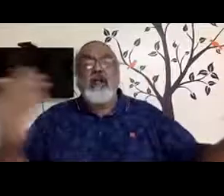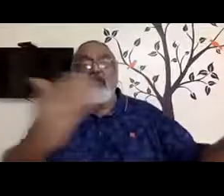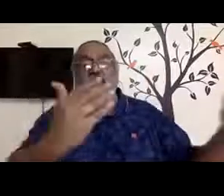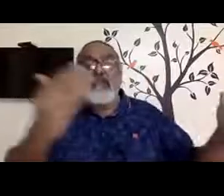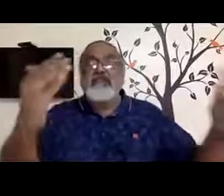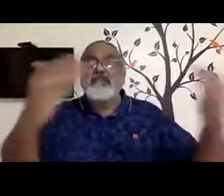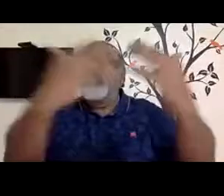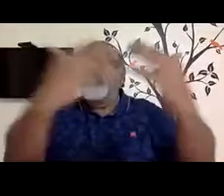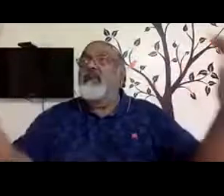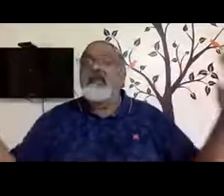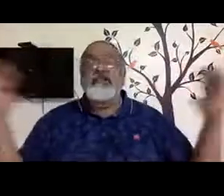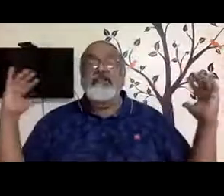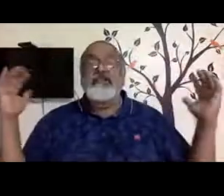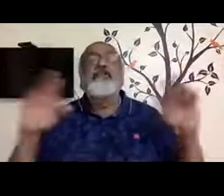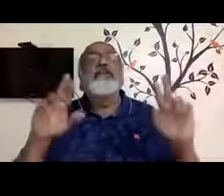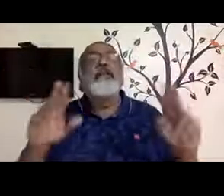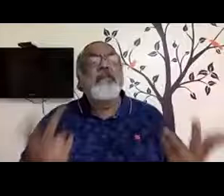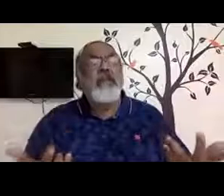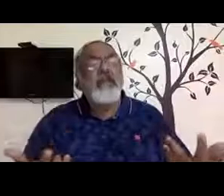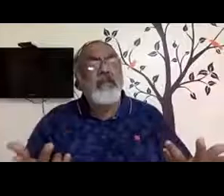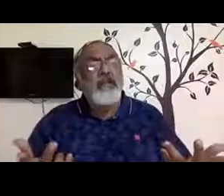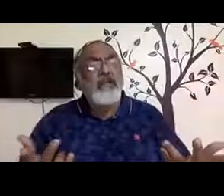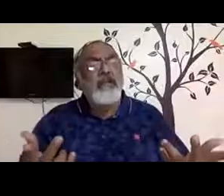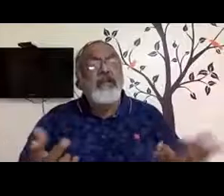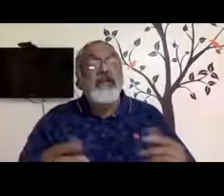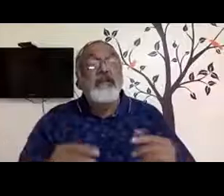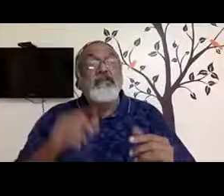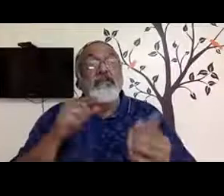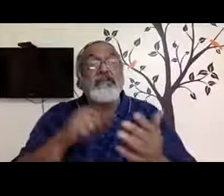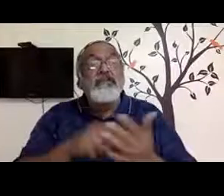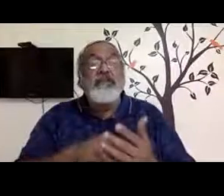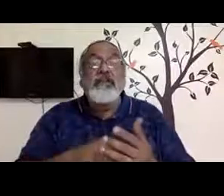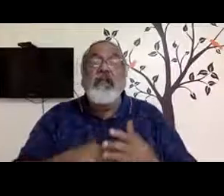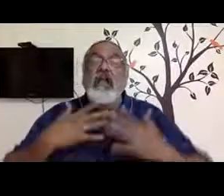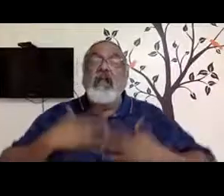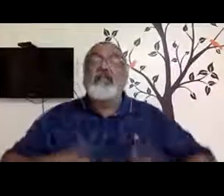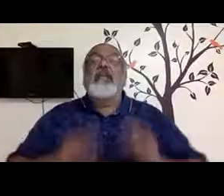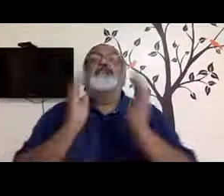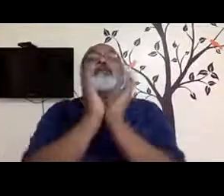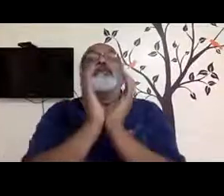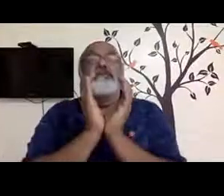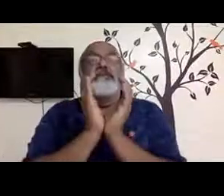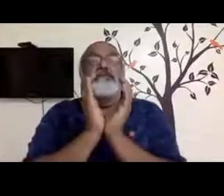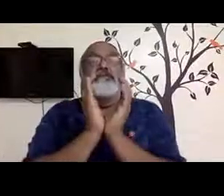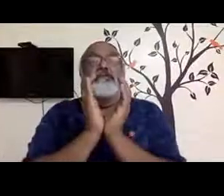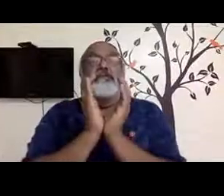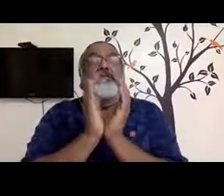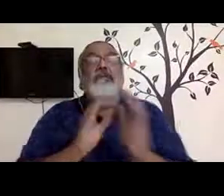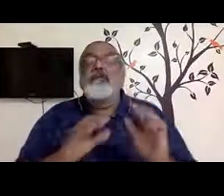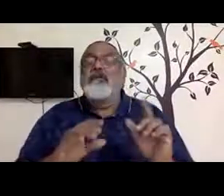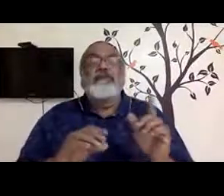a general idea that universal health coverage means just health insurance.